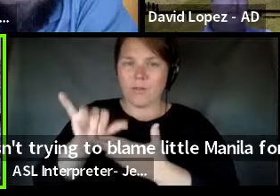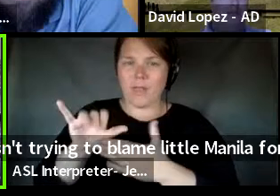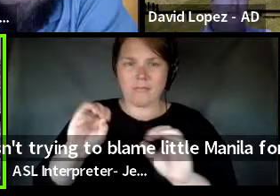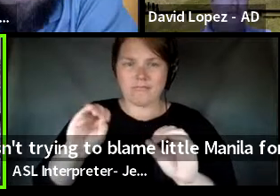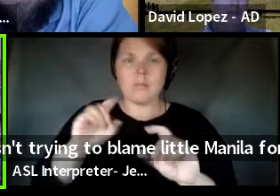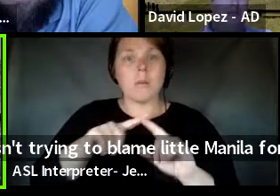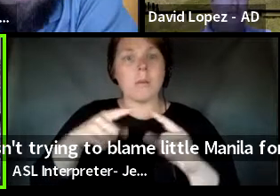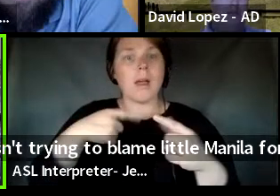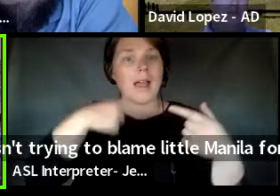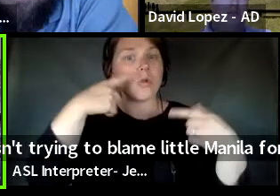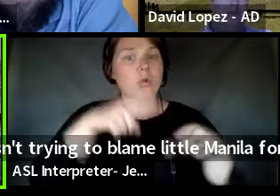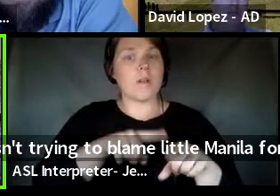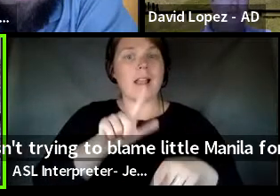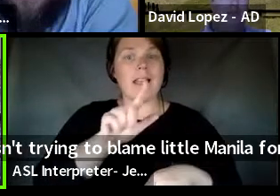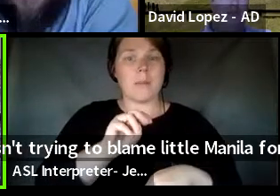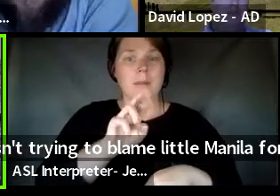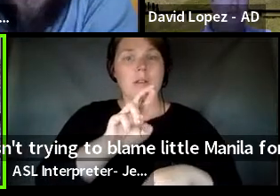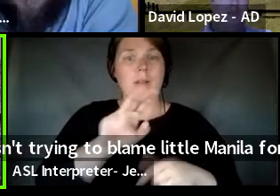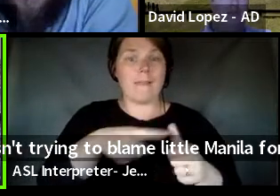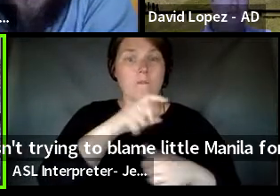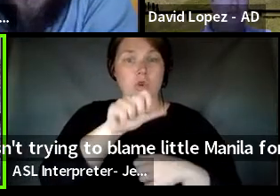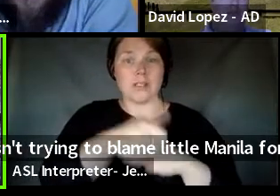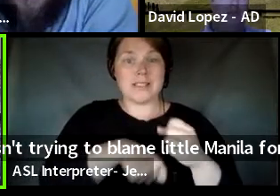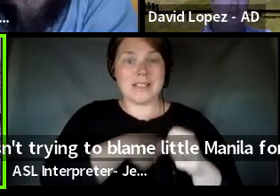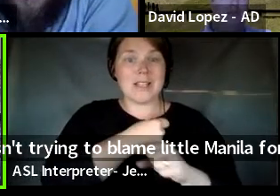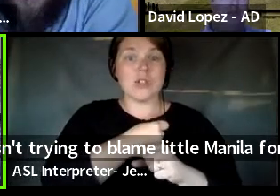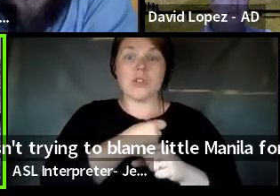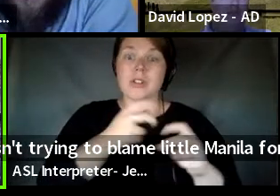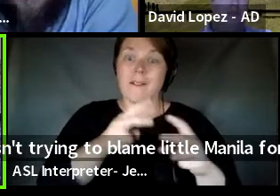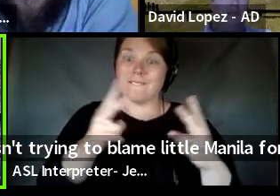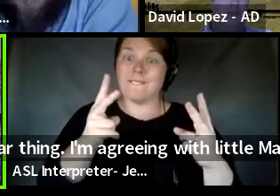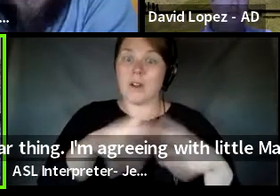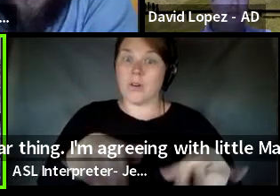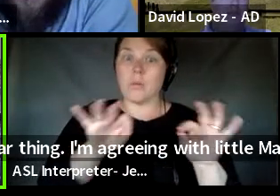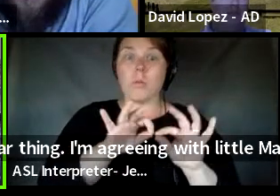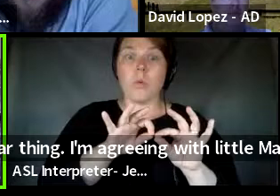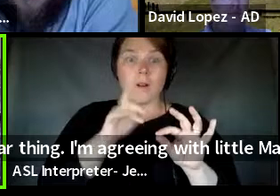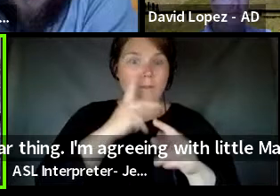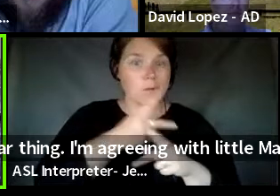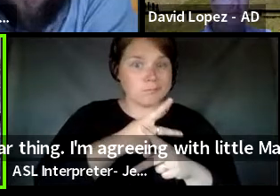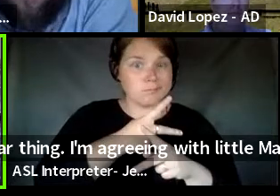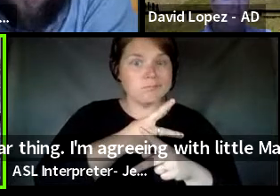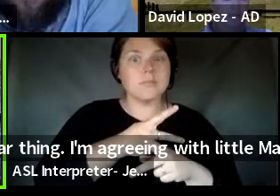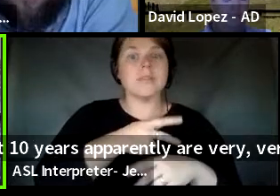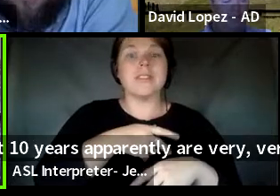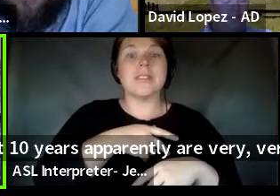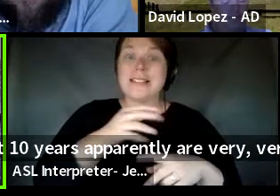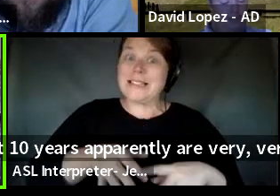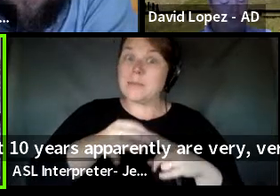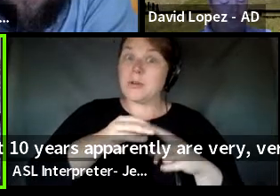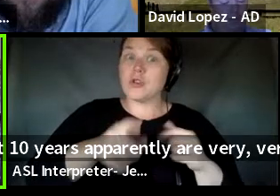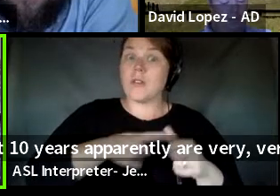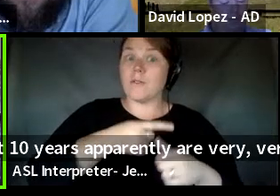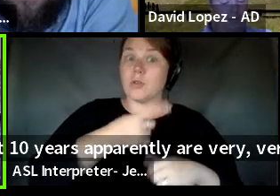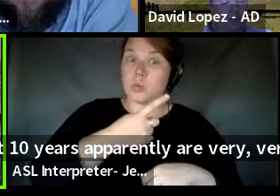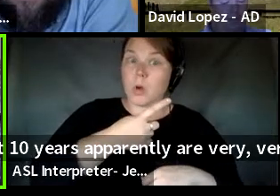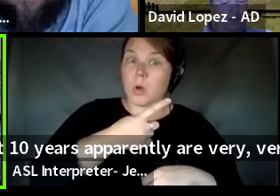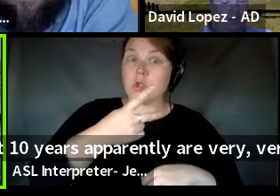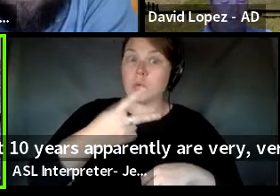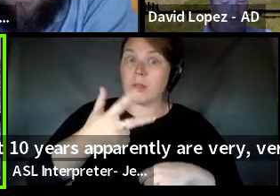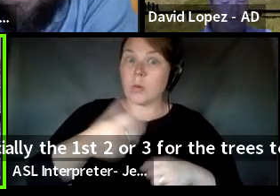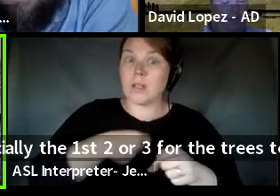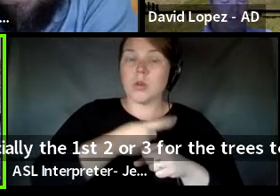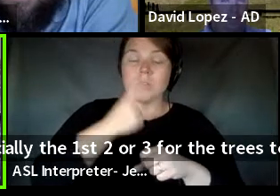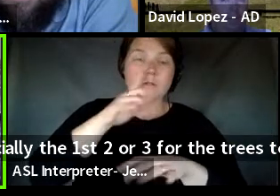with Little Manila that those first 10 years apparently are very, very critical, especially the first 2 or 3 for the trees to take root and really